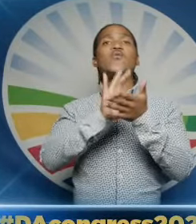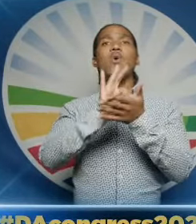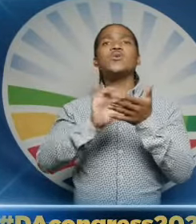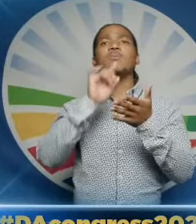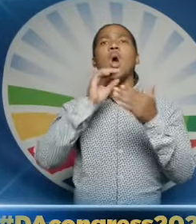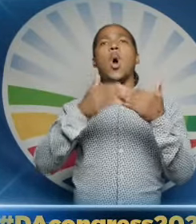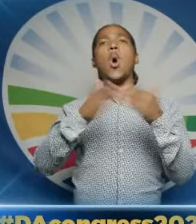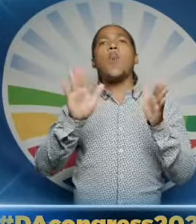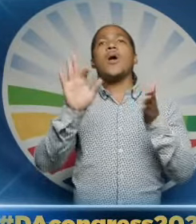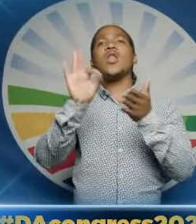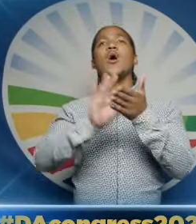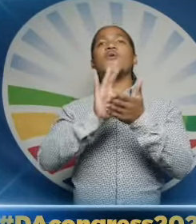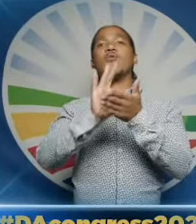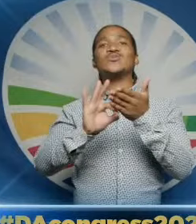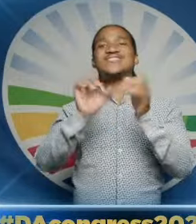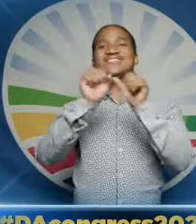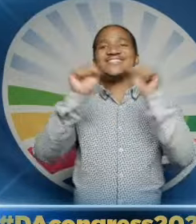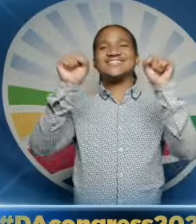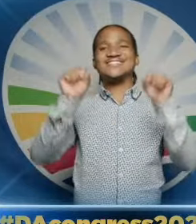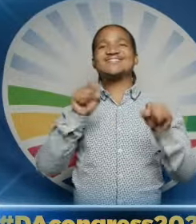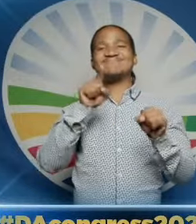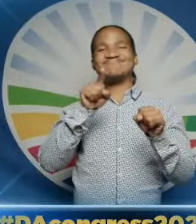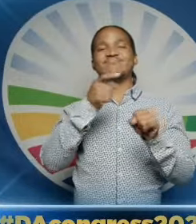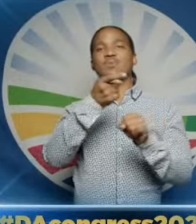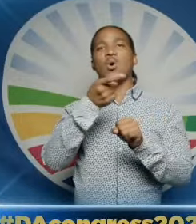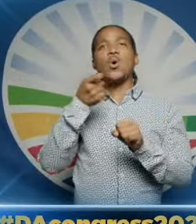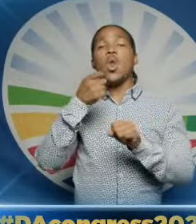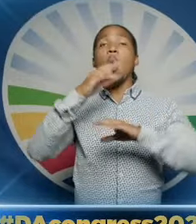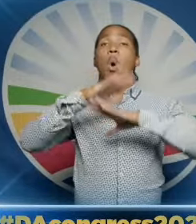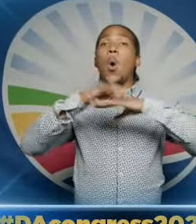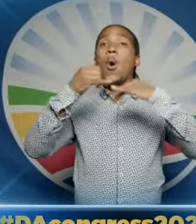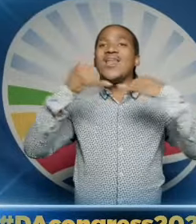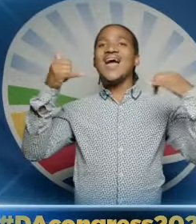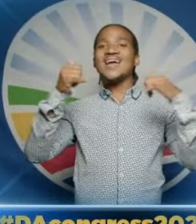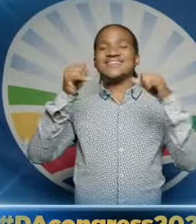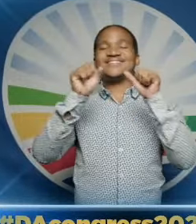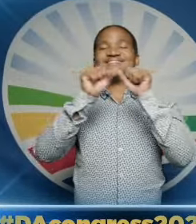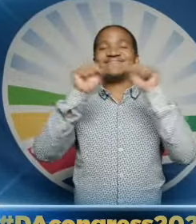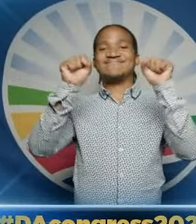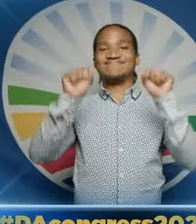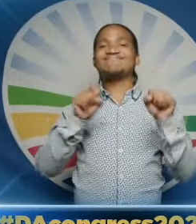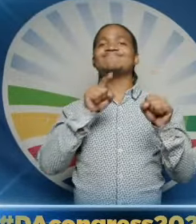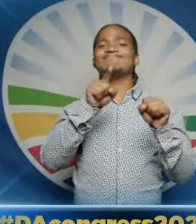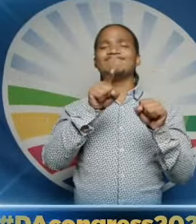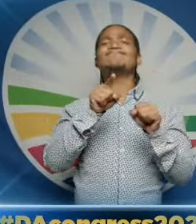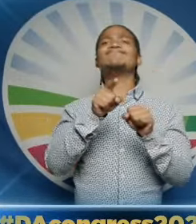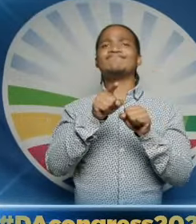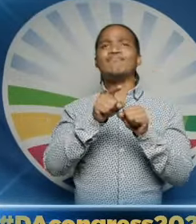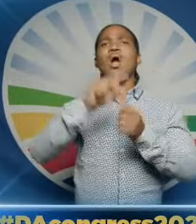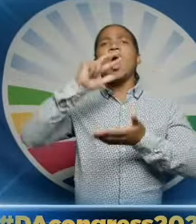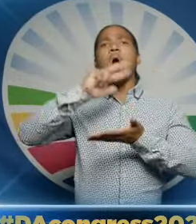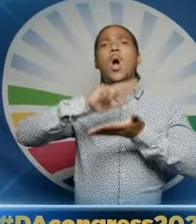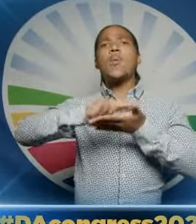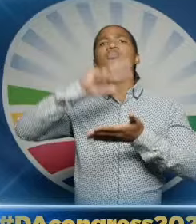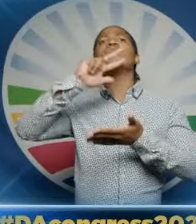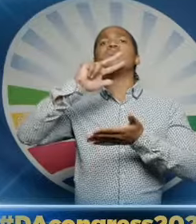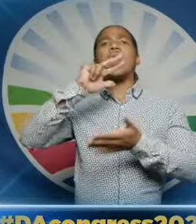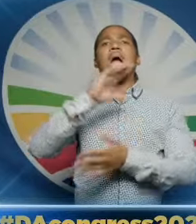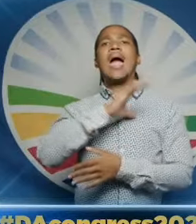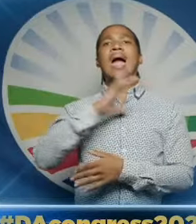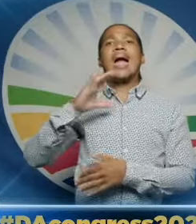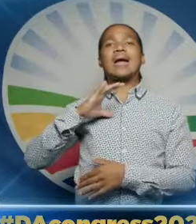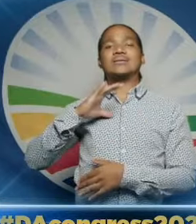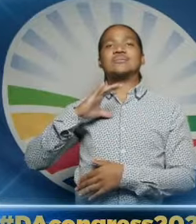OpenVote voting system. Online voting through OpenVote was approved by Federal Council